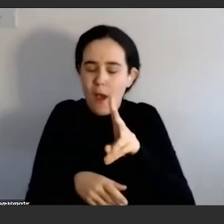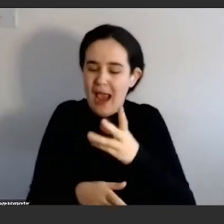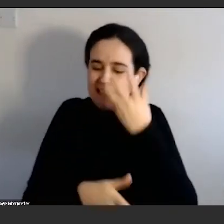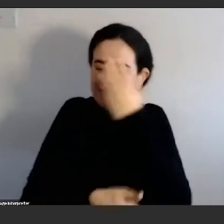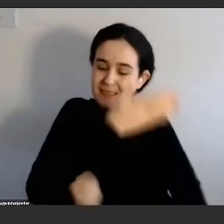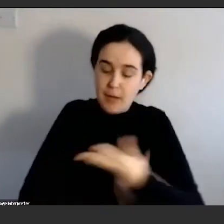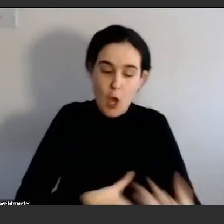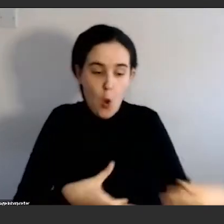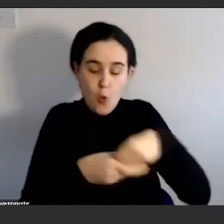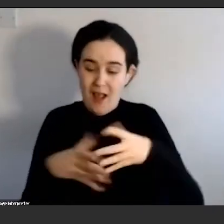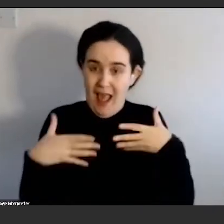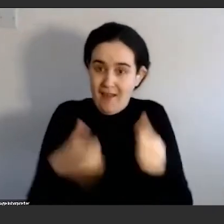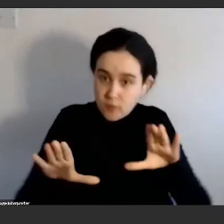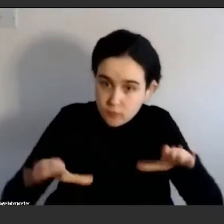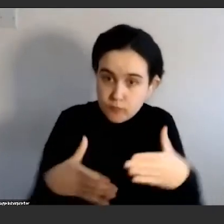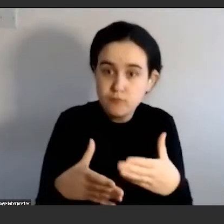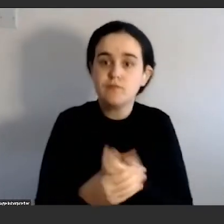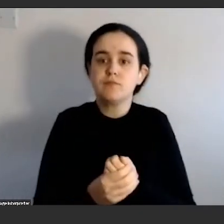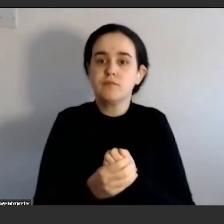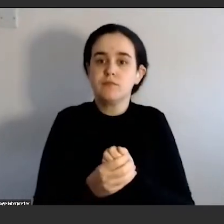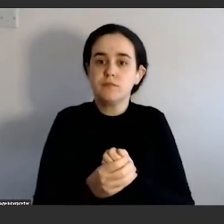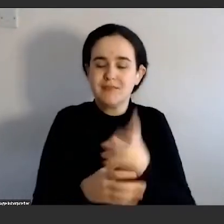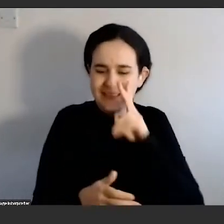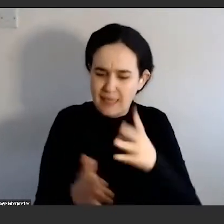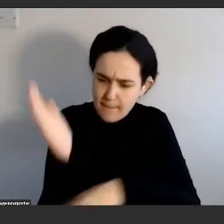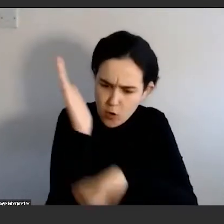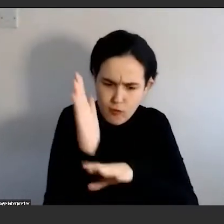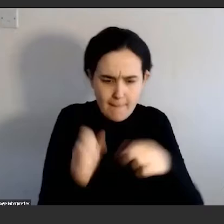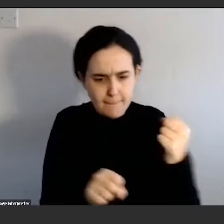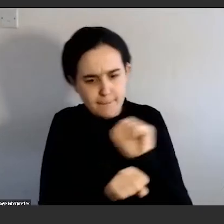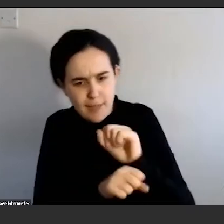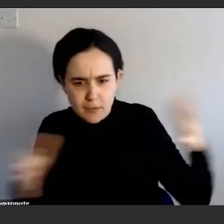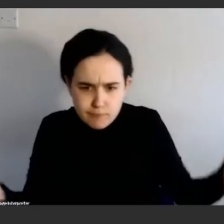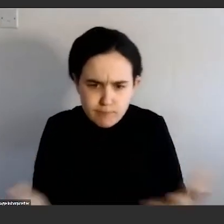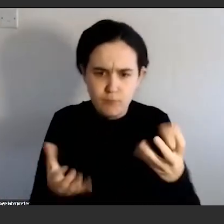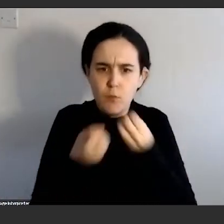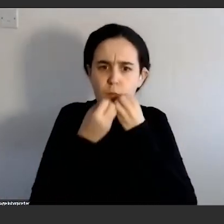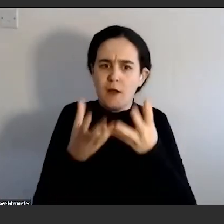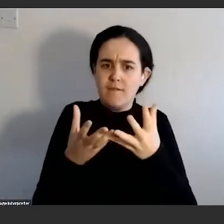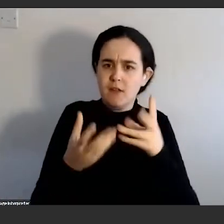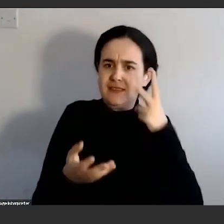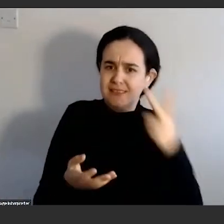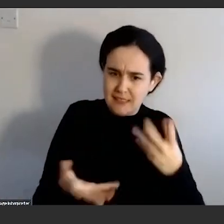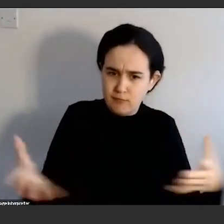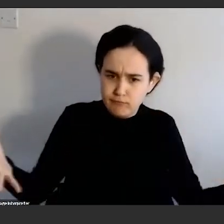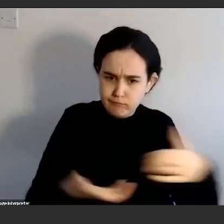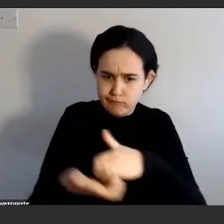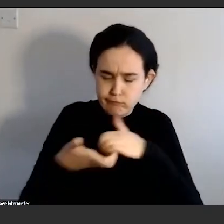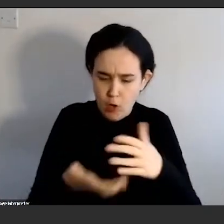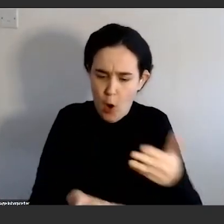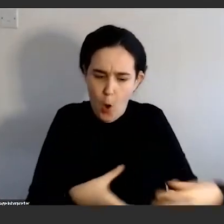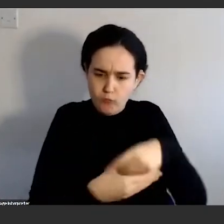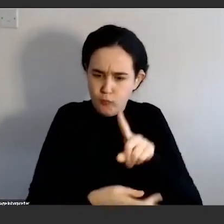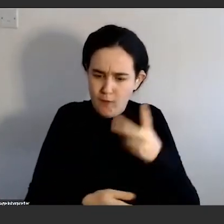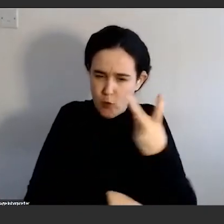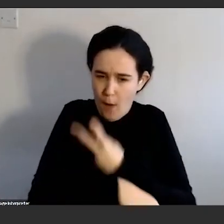is packed. We even have a 1-year-old contributing. I know you're wondering, how is that possible? You'll have to stay for the whole 2 hours to find out how